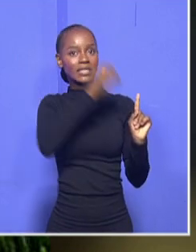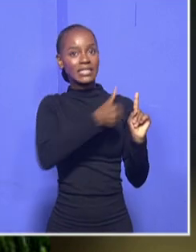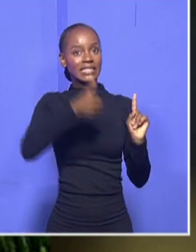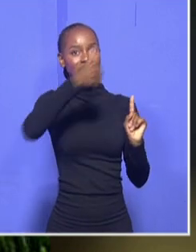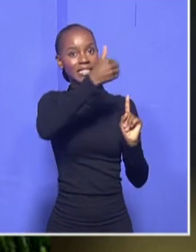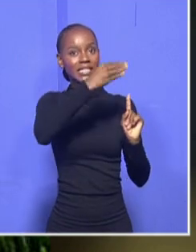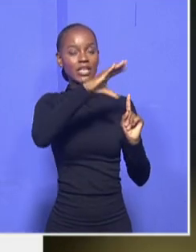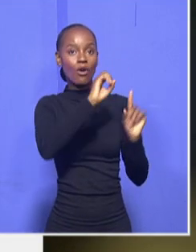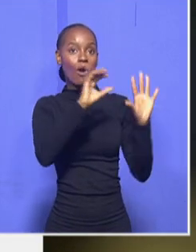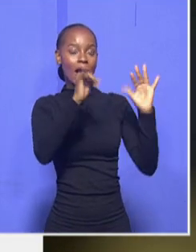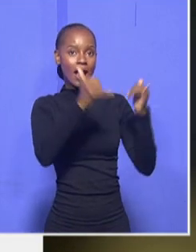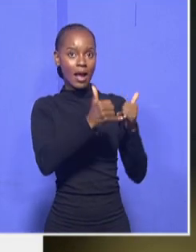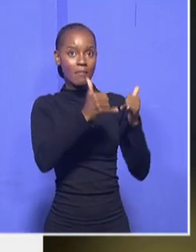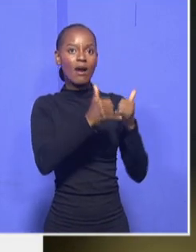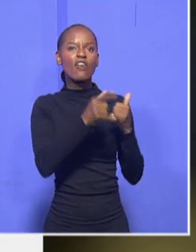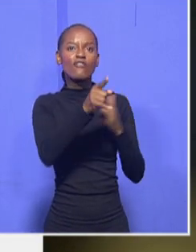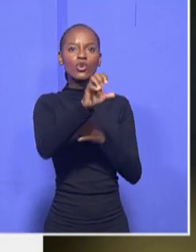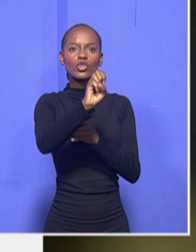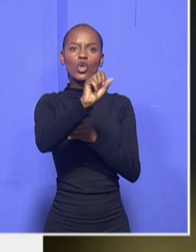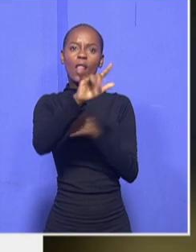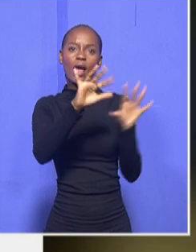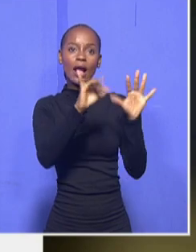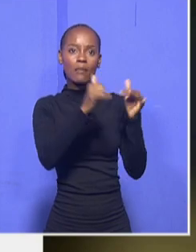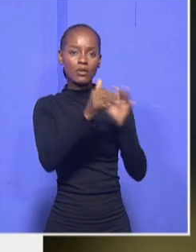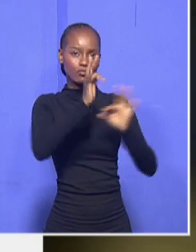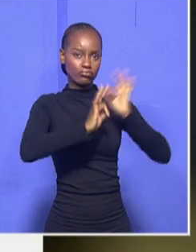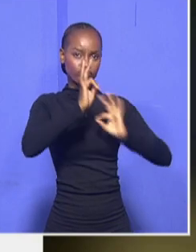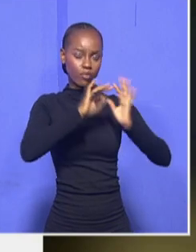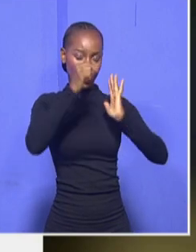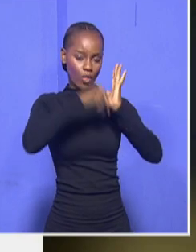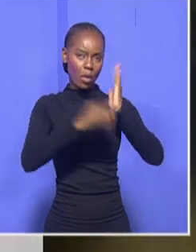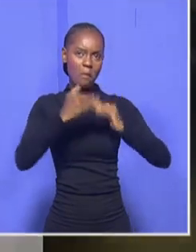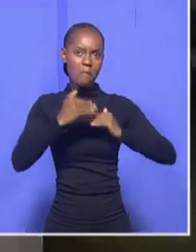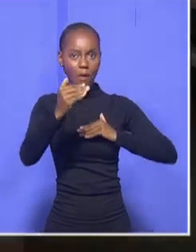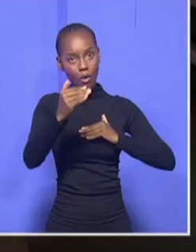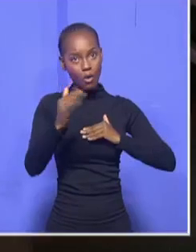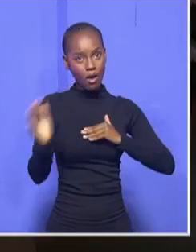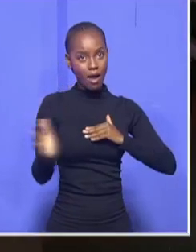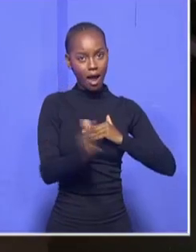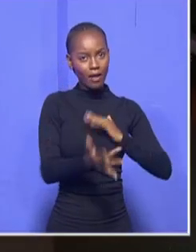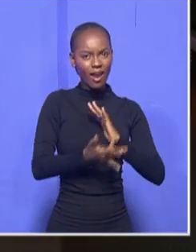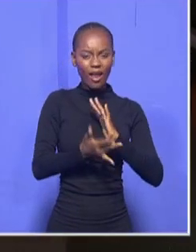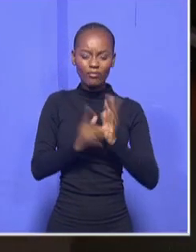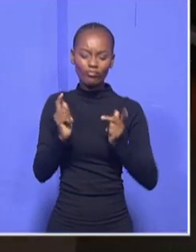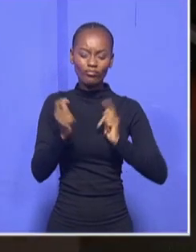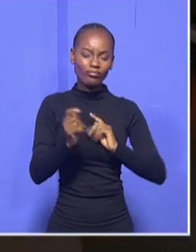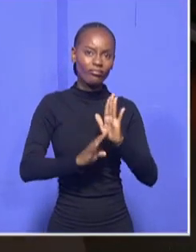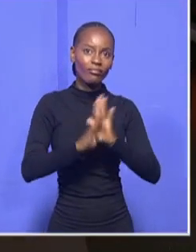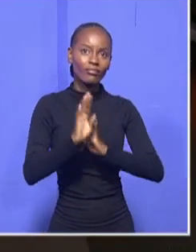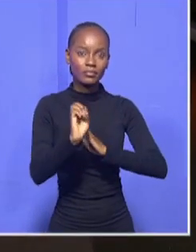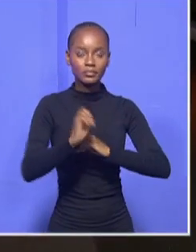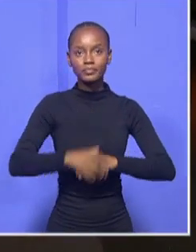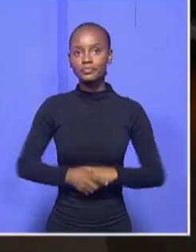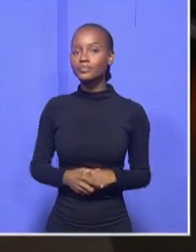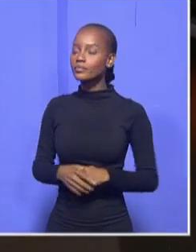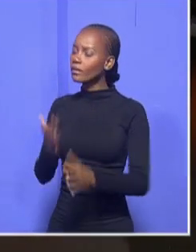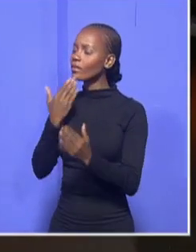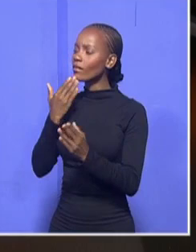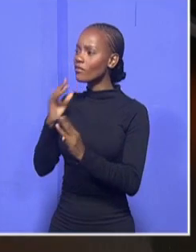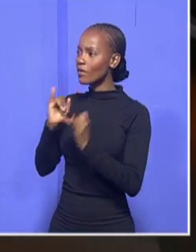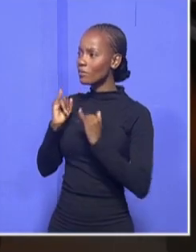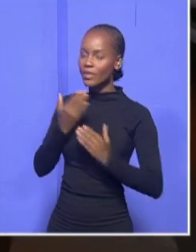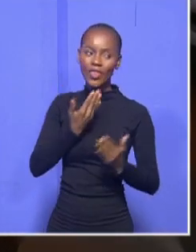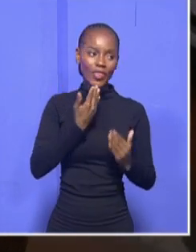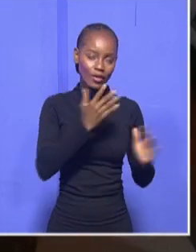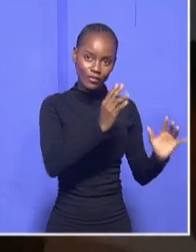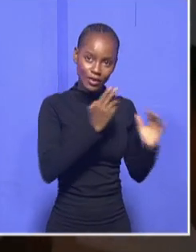co-founder of Versofy SOLAR, Ross Mains-Sheard. Ross, a very good morning. Thanks for joining us. Welcome. Thank you. Thank you for having me. Good stuff. Let's talk about the role that the Internet